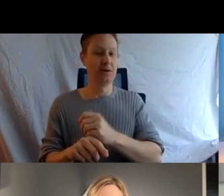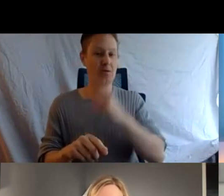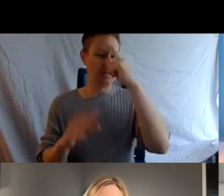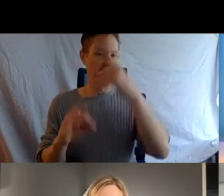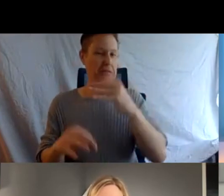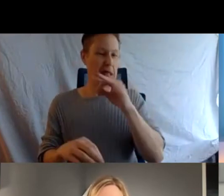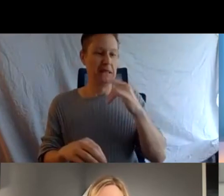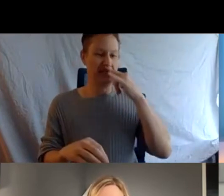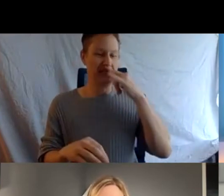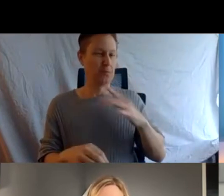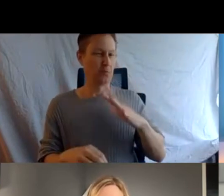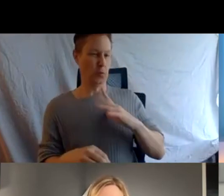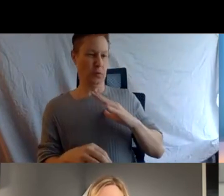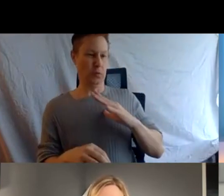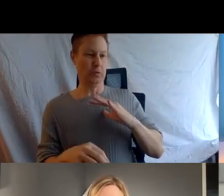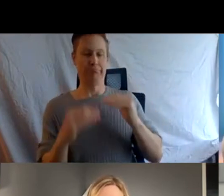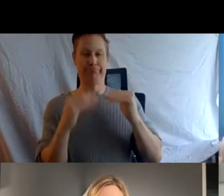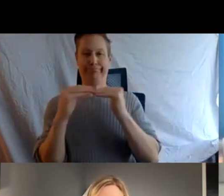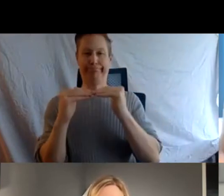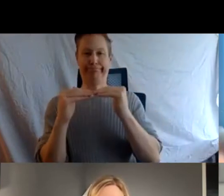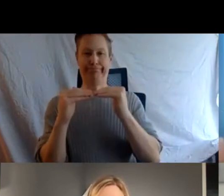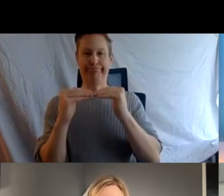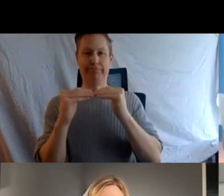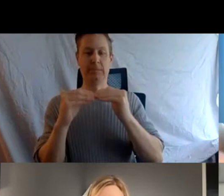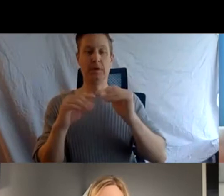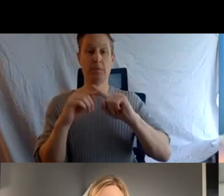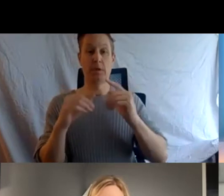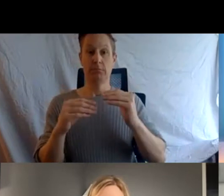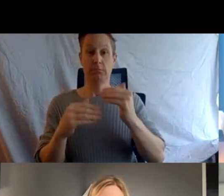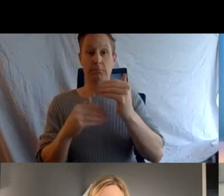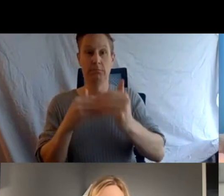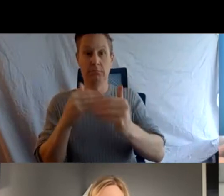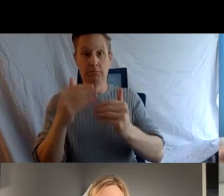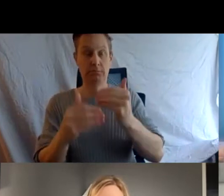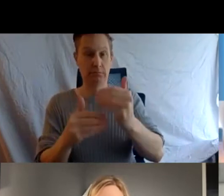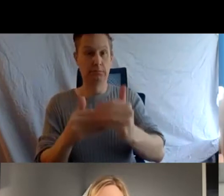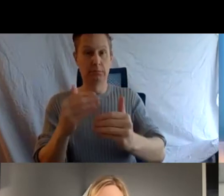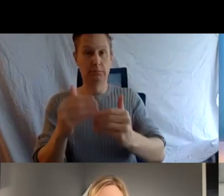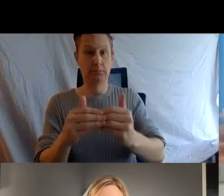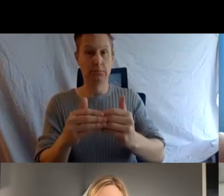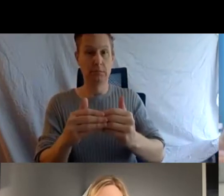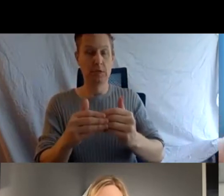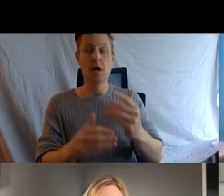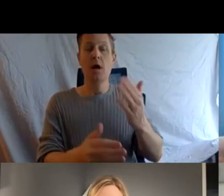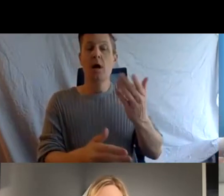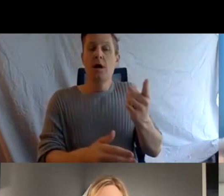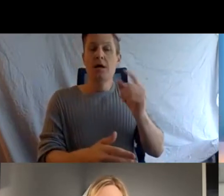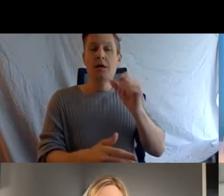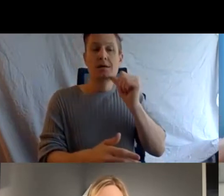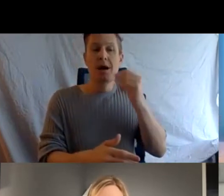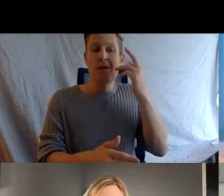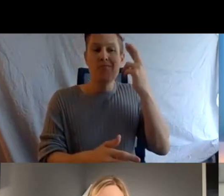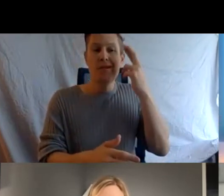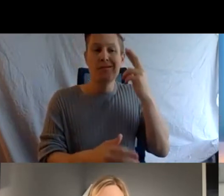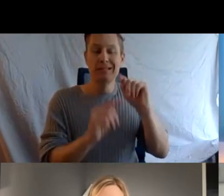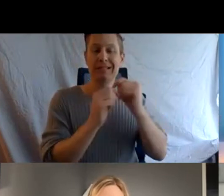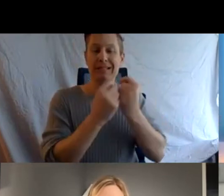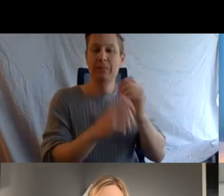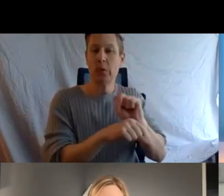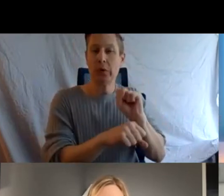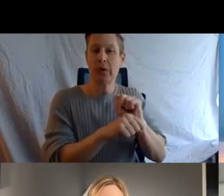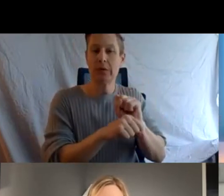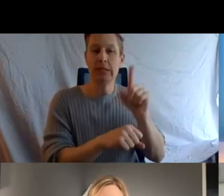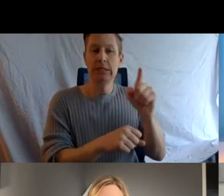their equal, right? But then you go on and you realize, oh, he doesn't know how to do teamwork, so there are things he needs to learn too. And